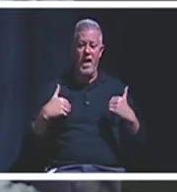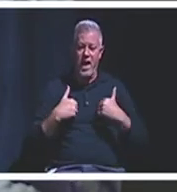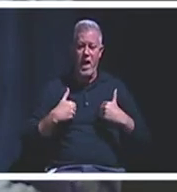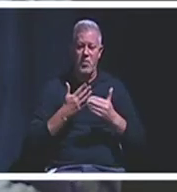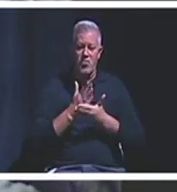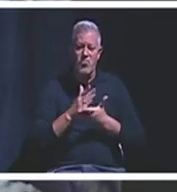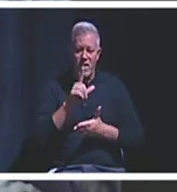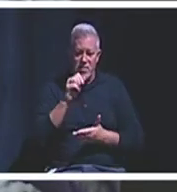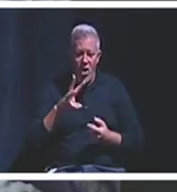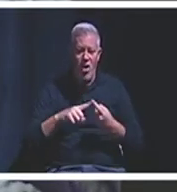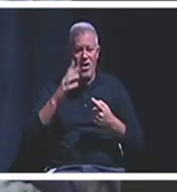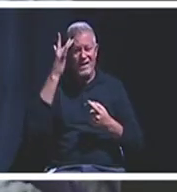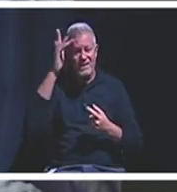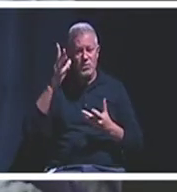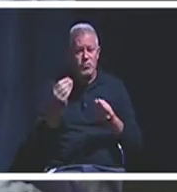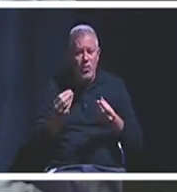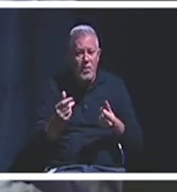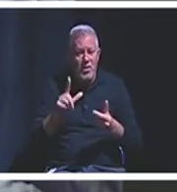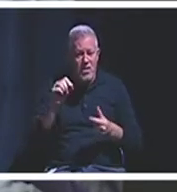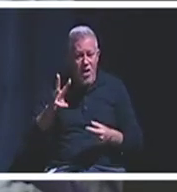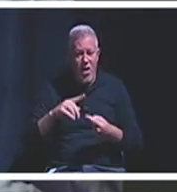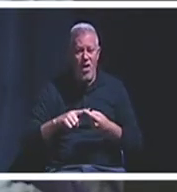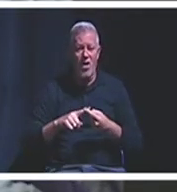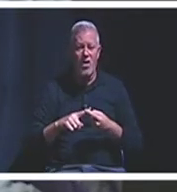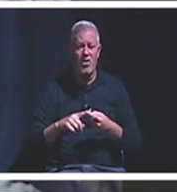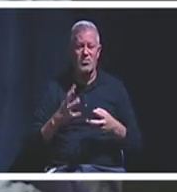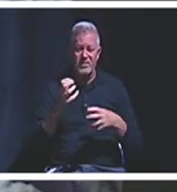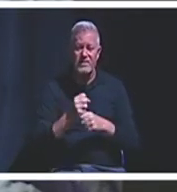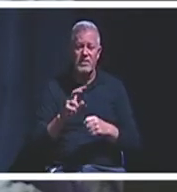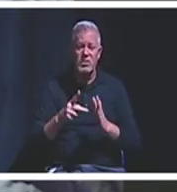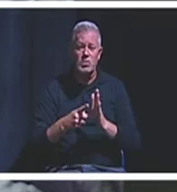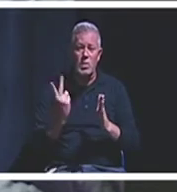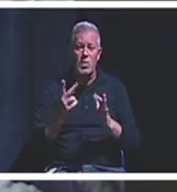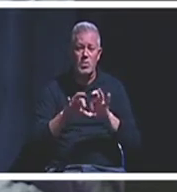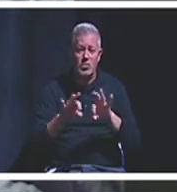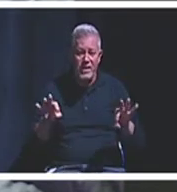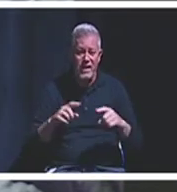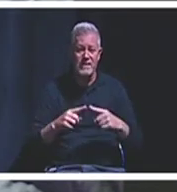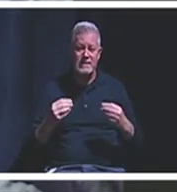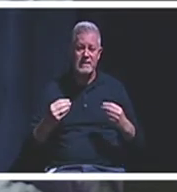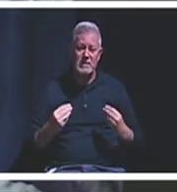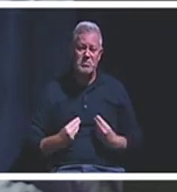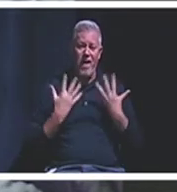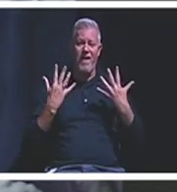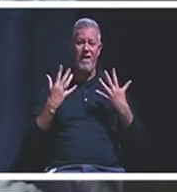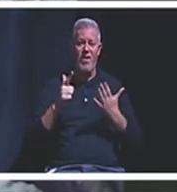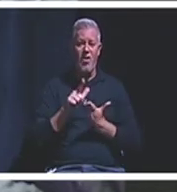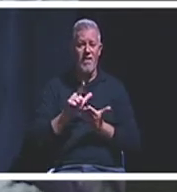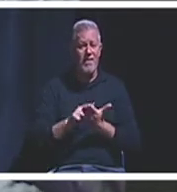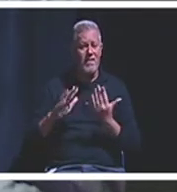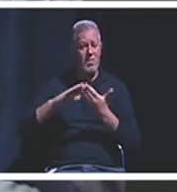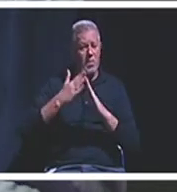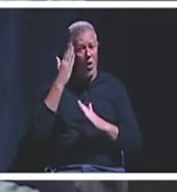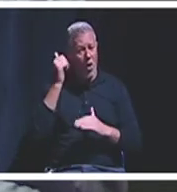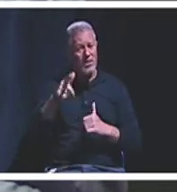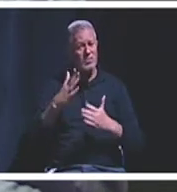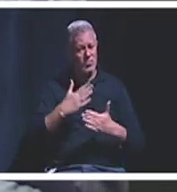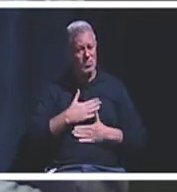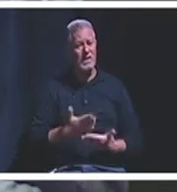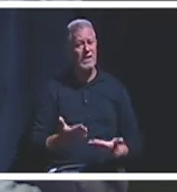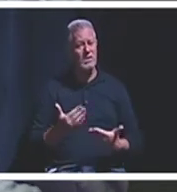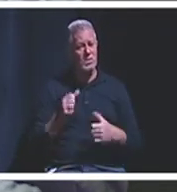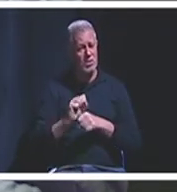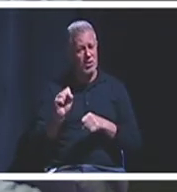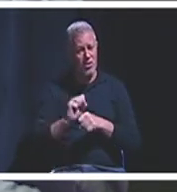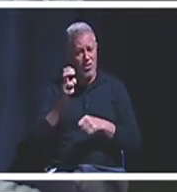property law. You completed dual degrees. You inspired the legal community by your dedication. 71 of